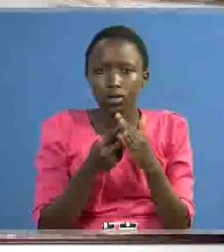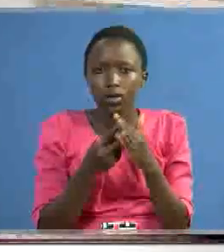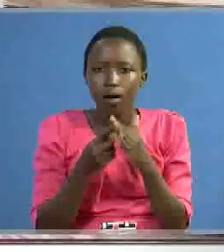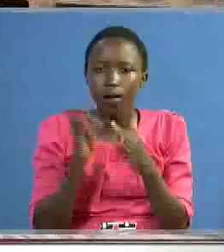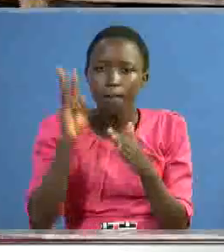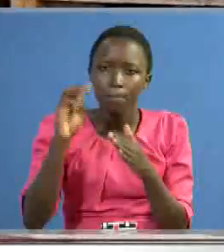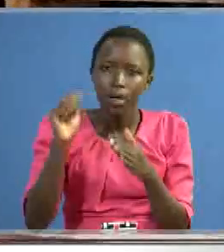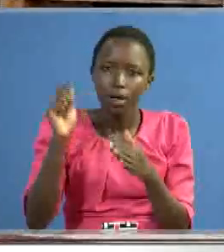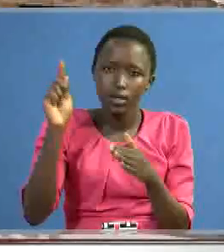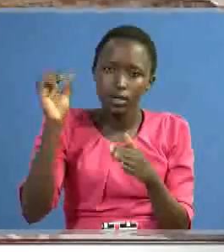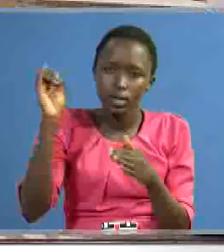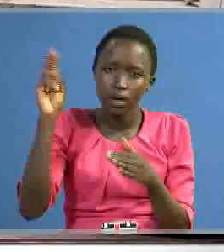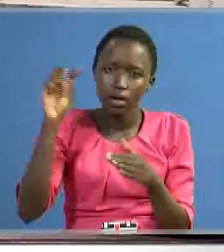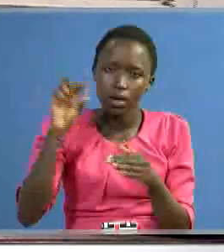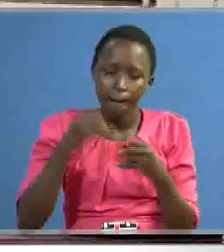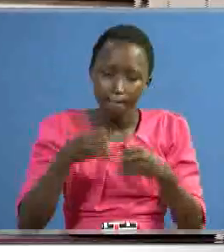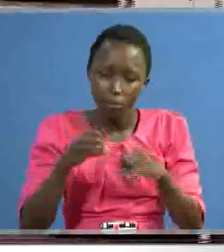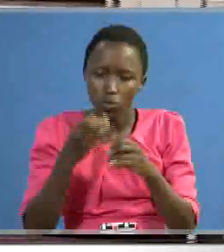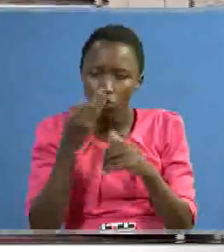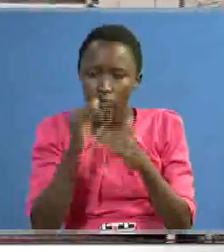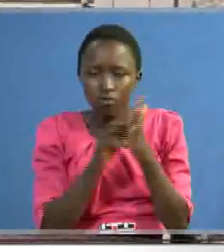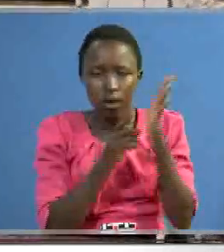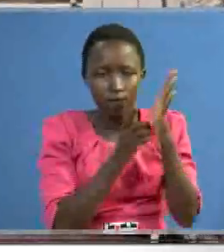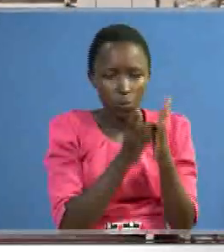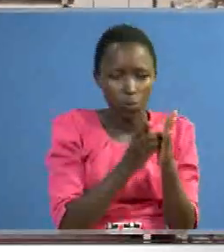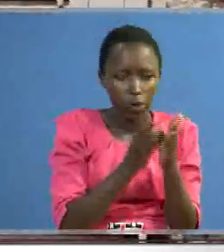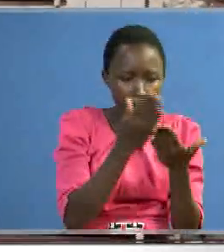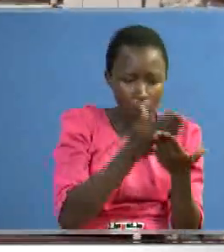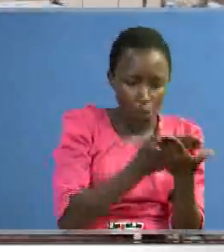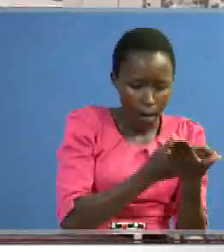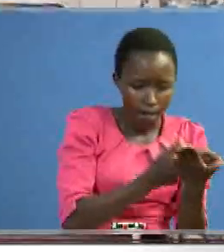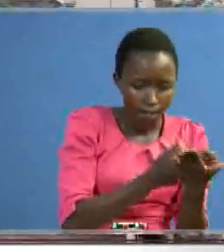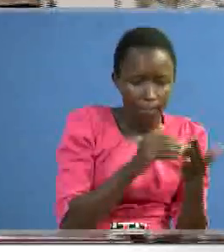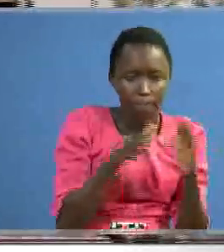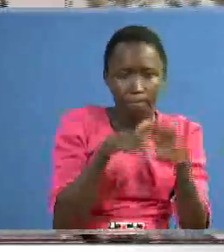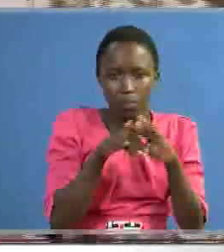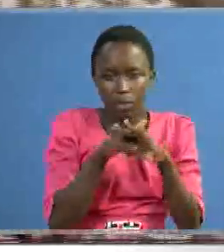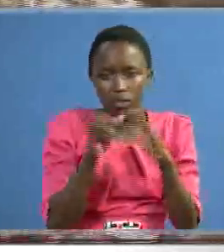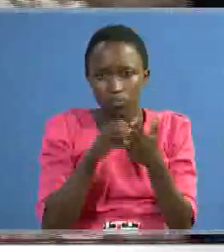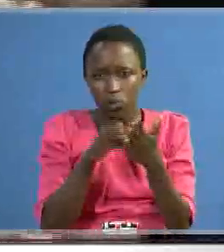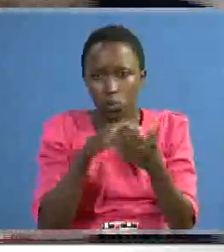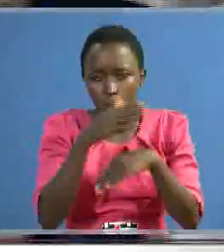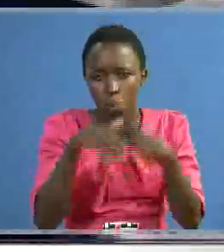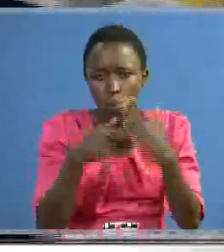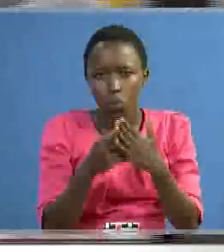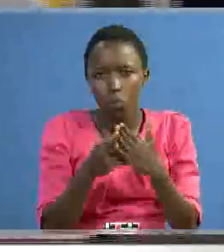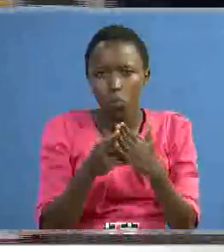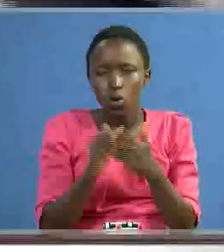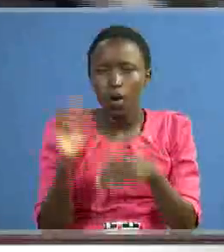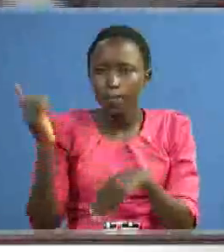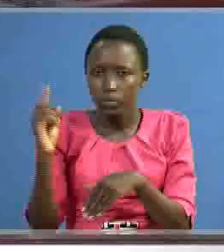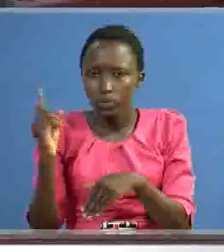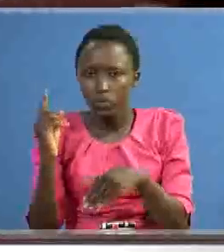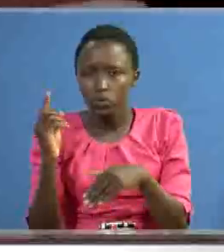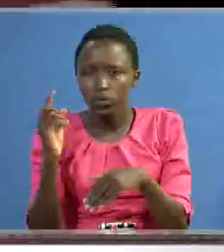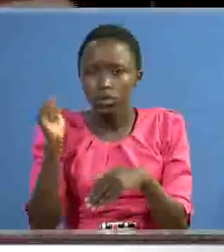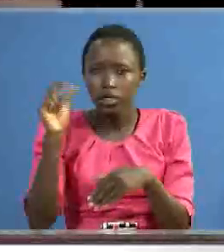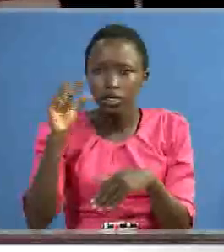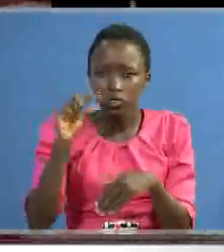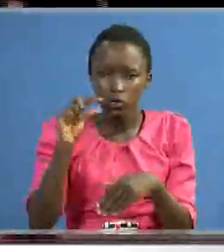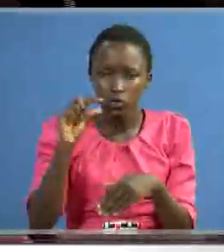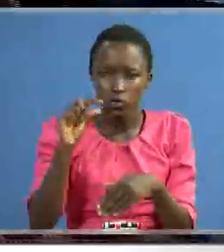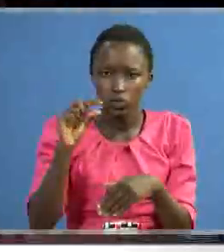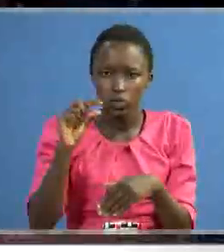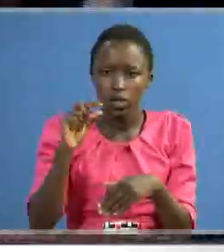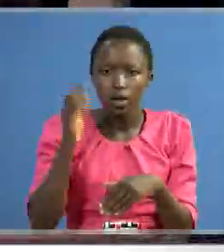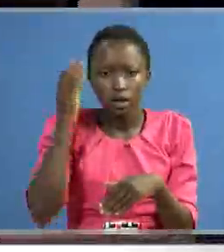Marty amici has a committee on the implementation of development programs whose membership includes all cabinet secretaries the Attorney General and the head of